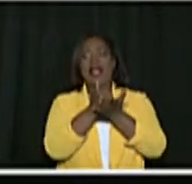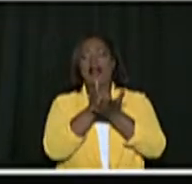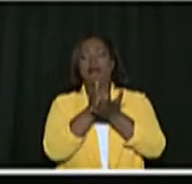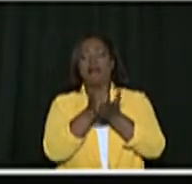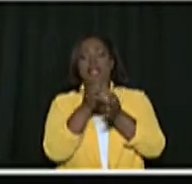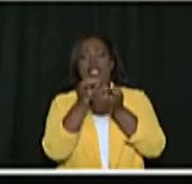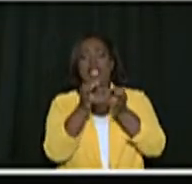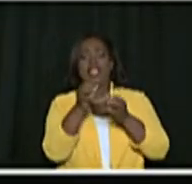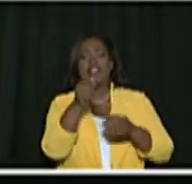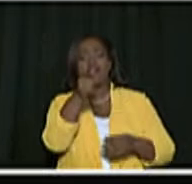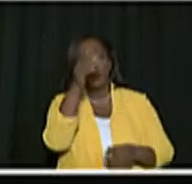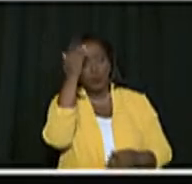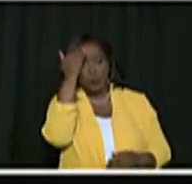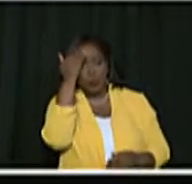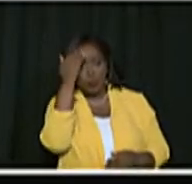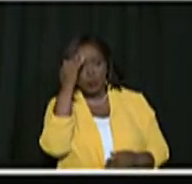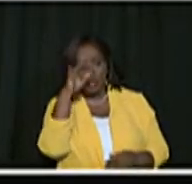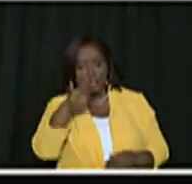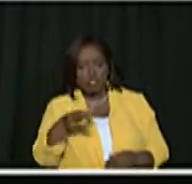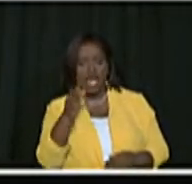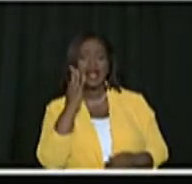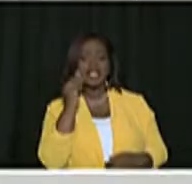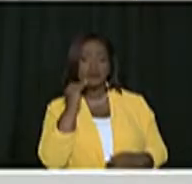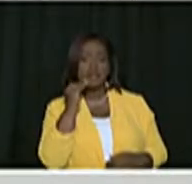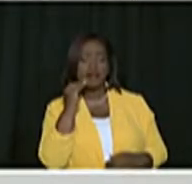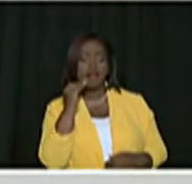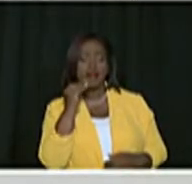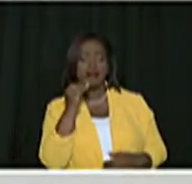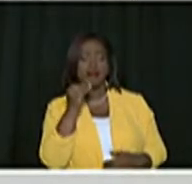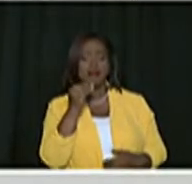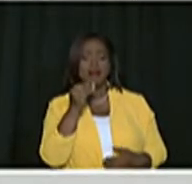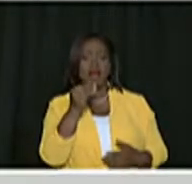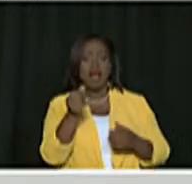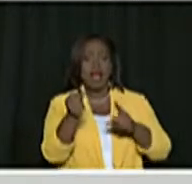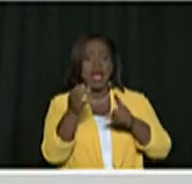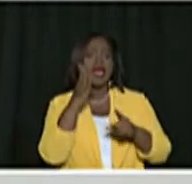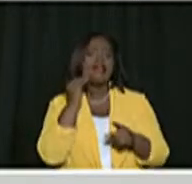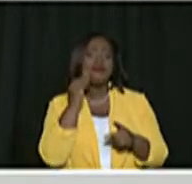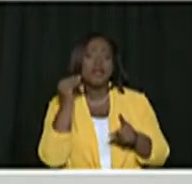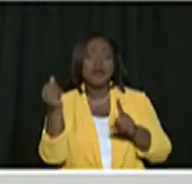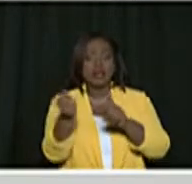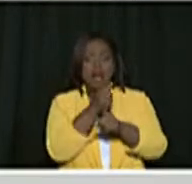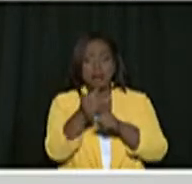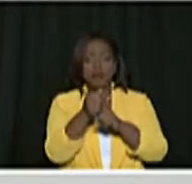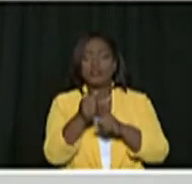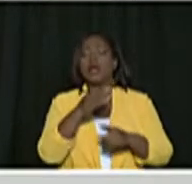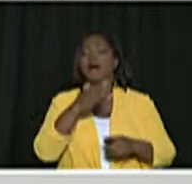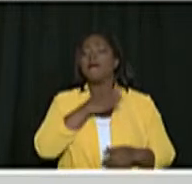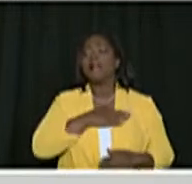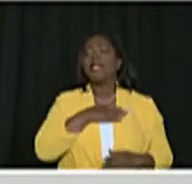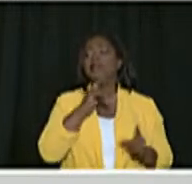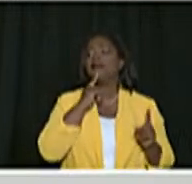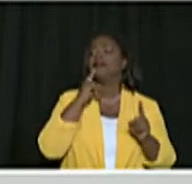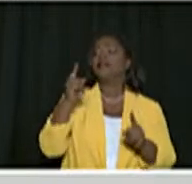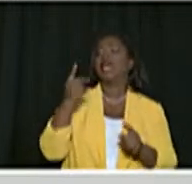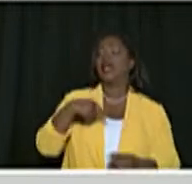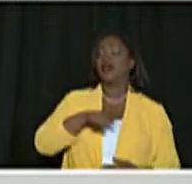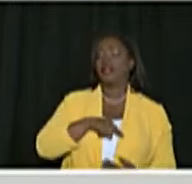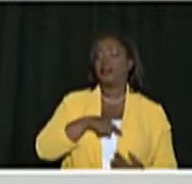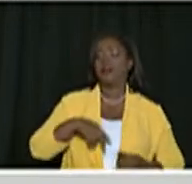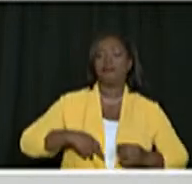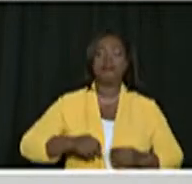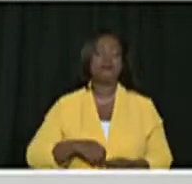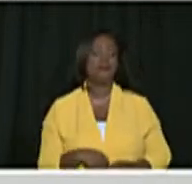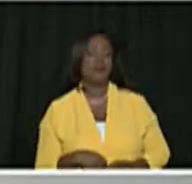is being abused, please report it. Thank you, Mrs. Gage-Gray. Dr. Morgan? I would just like